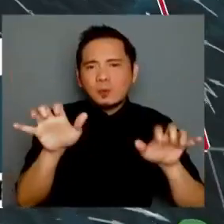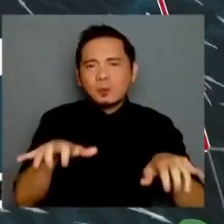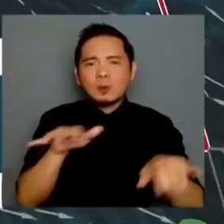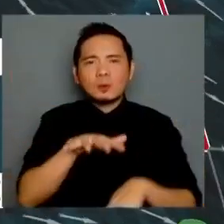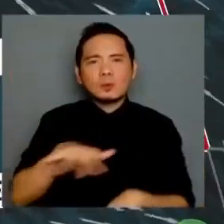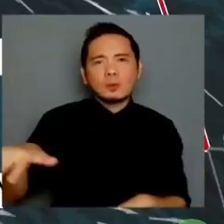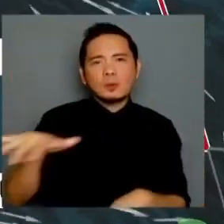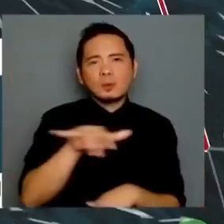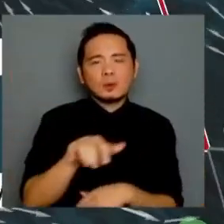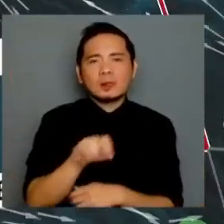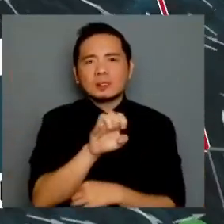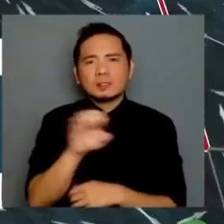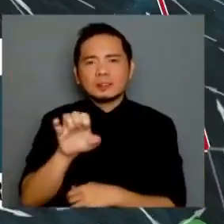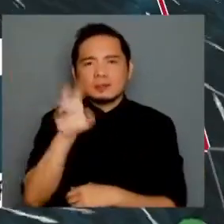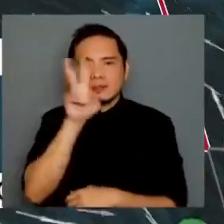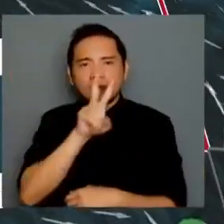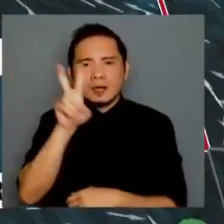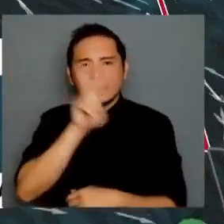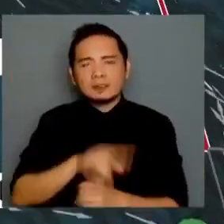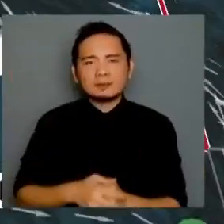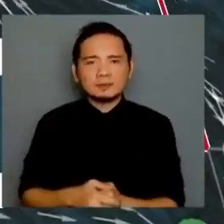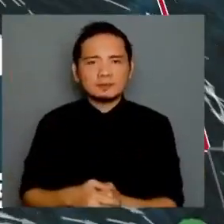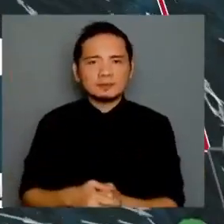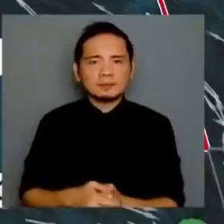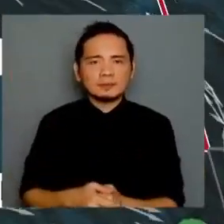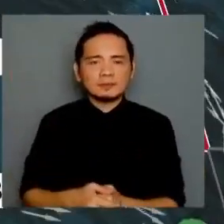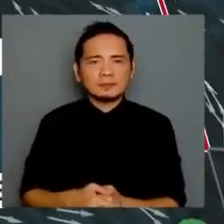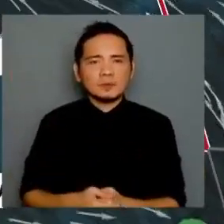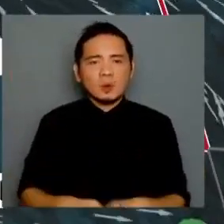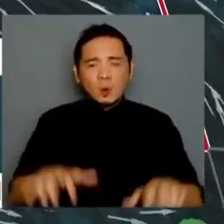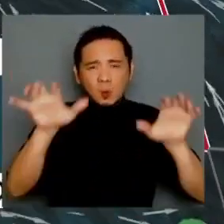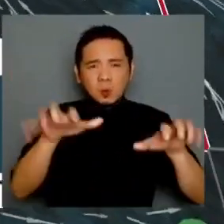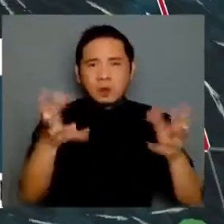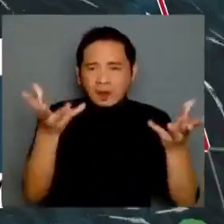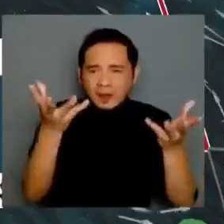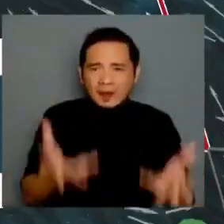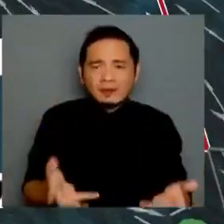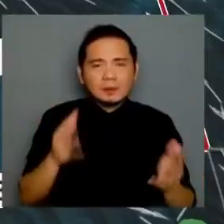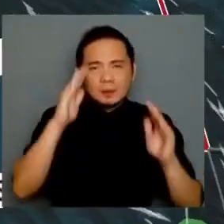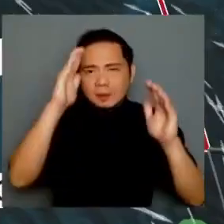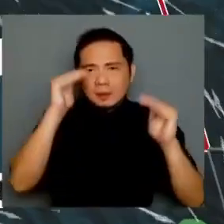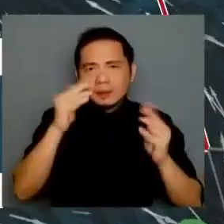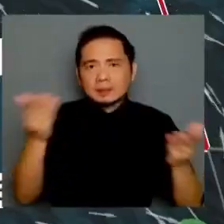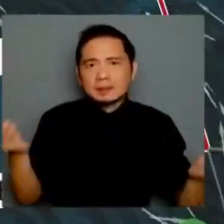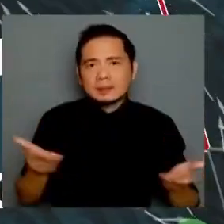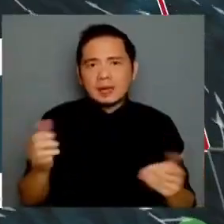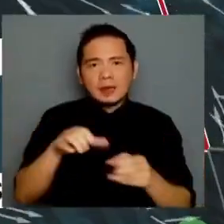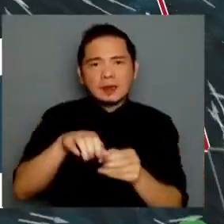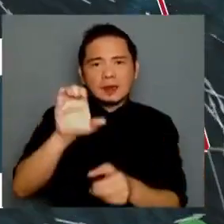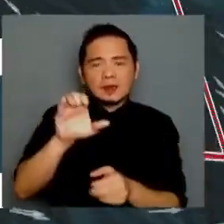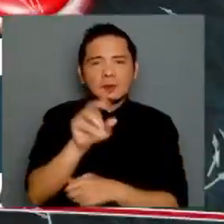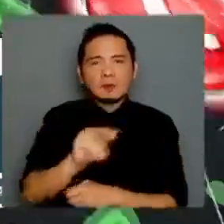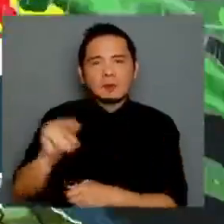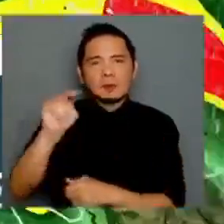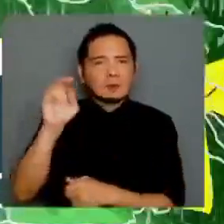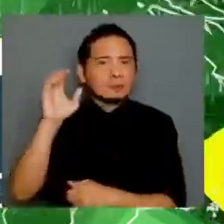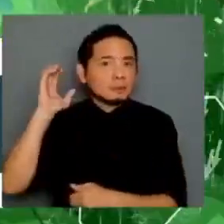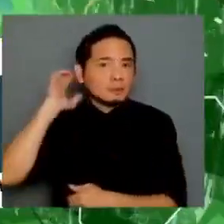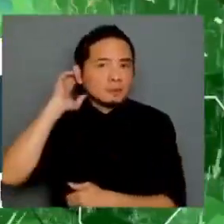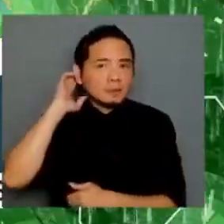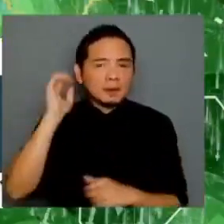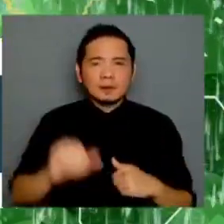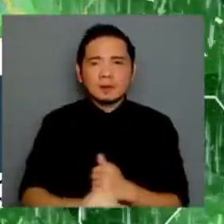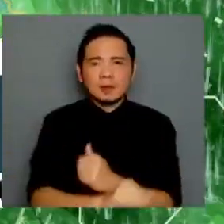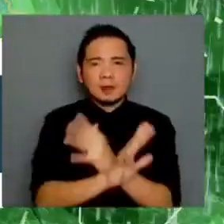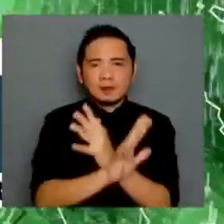eastern Visayas. While moderate to at times heavy rains is still expected over the Caraga region, northern Mindanao, Davao